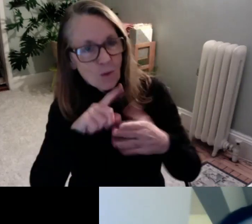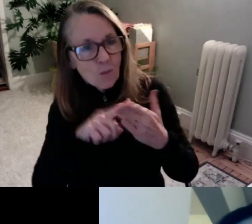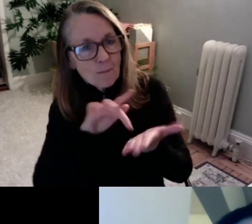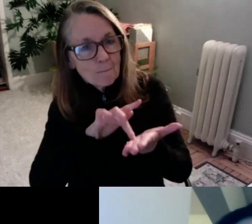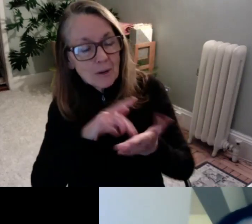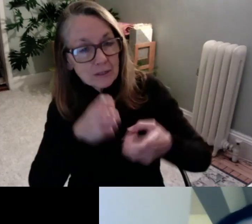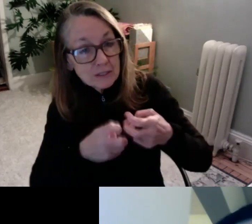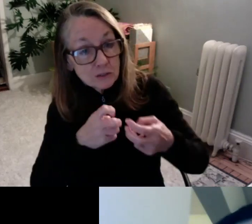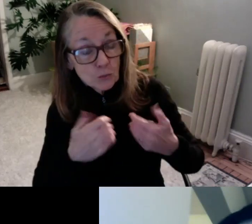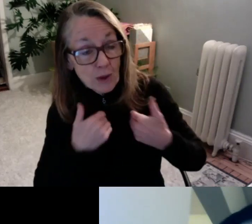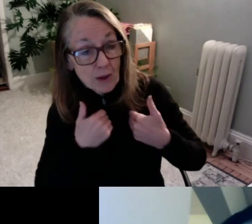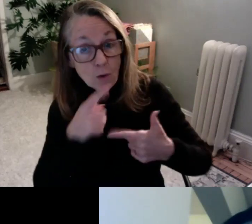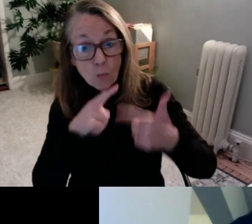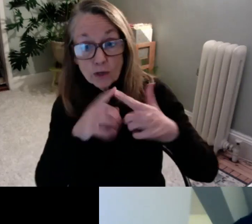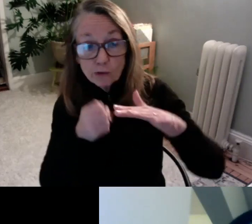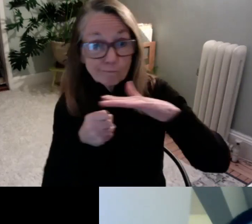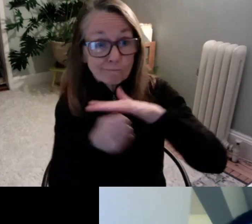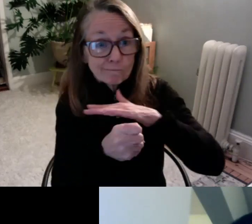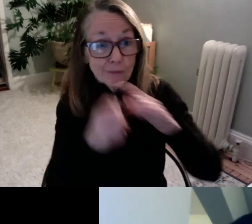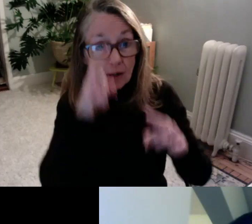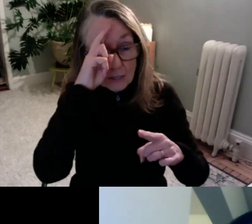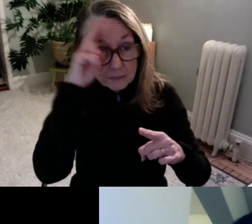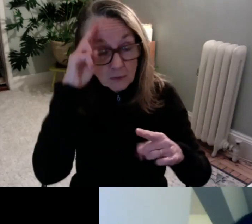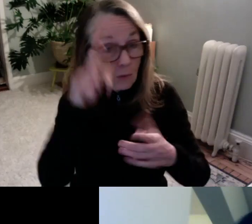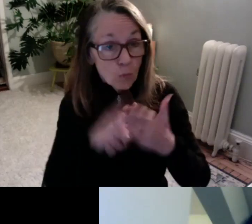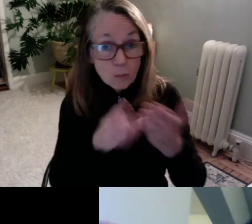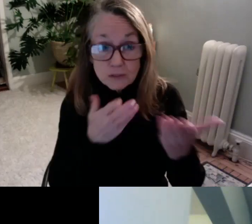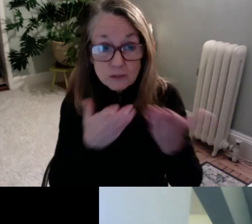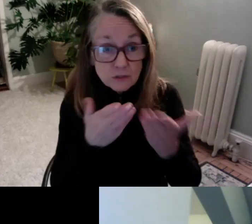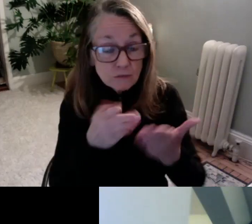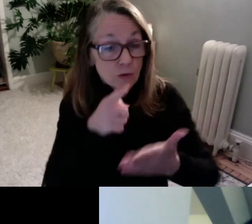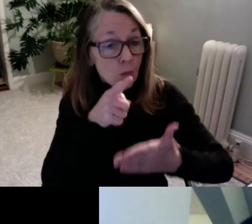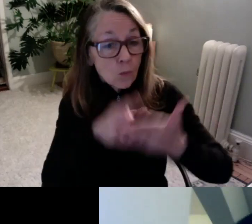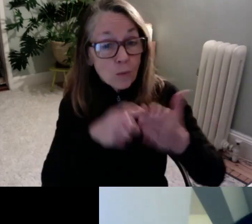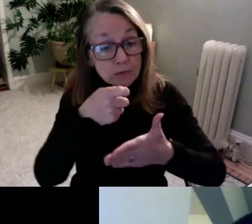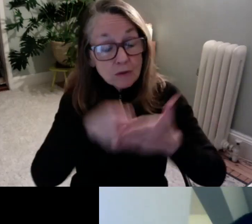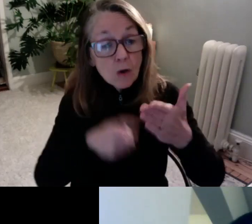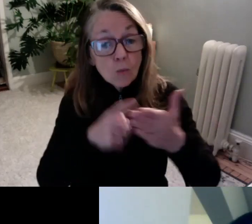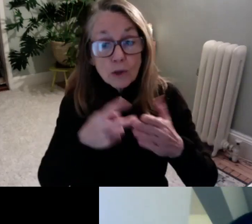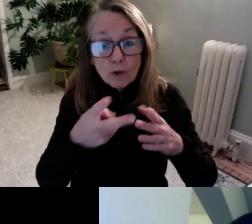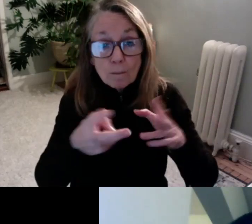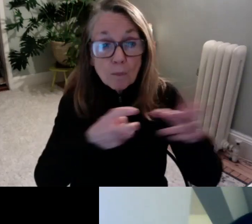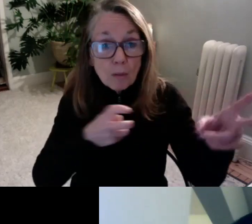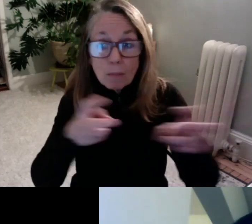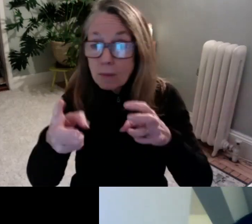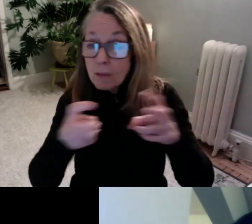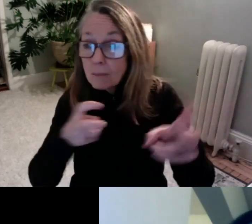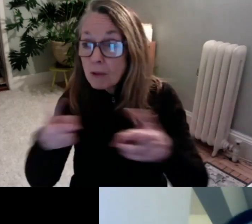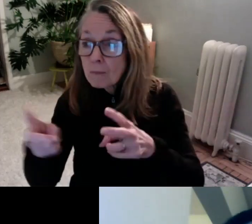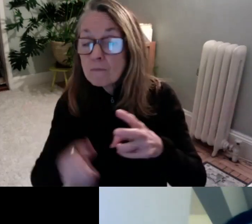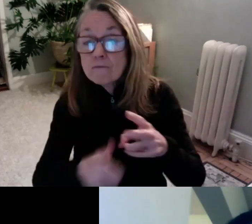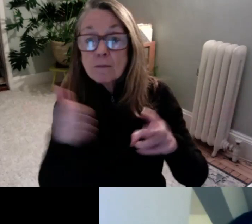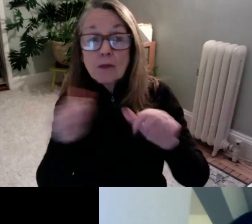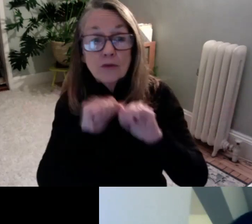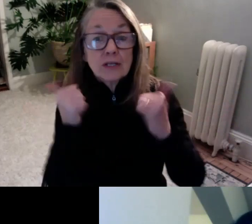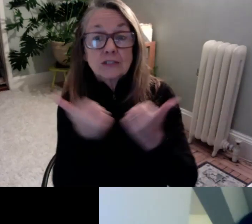might have been hospitalized, what was the services and the costs. And then we could pull from other integrated state agency data, such as from